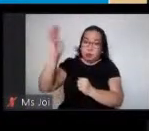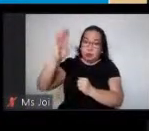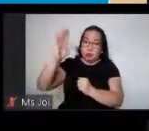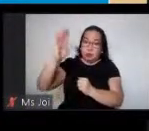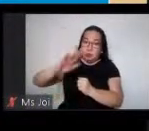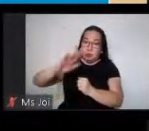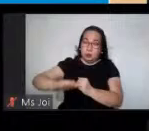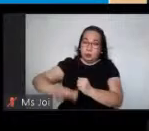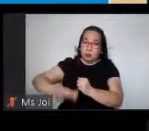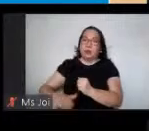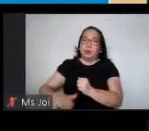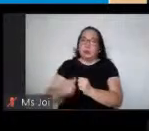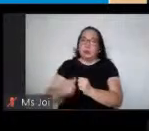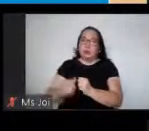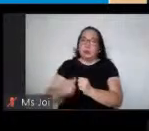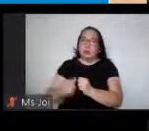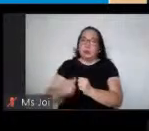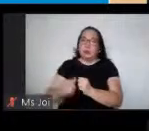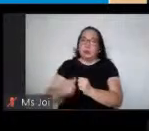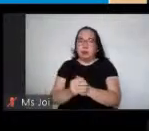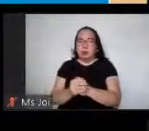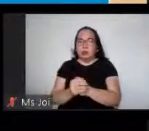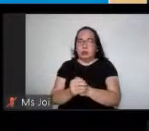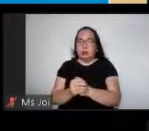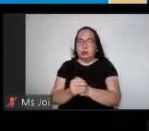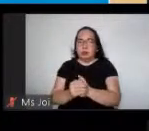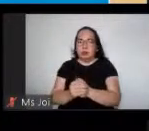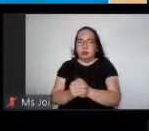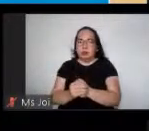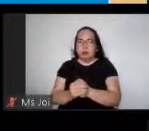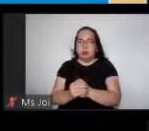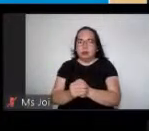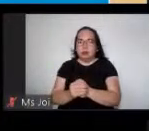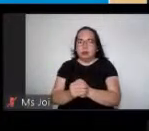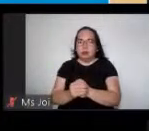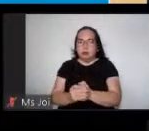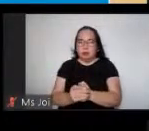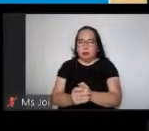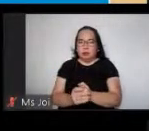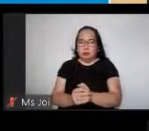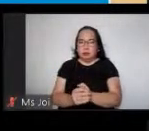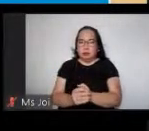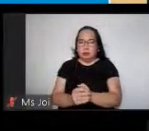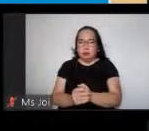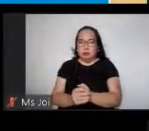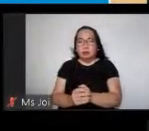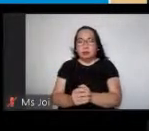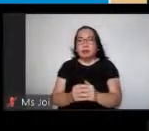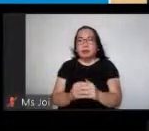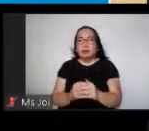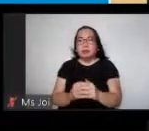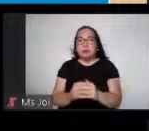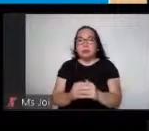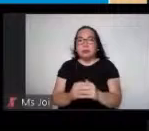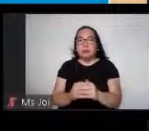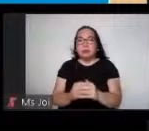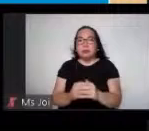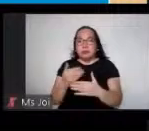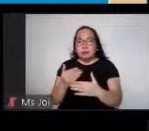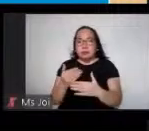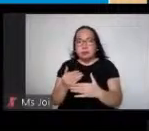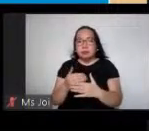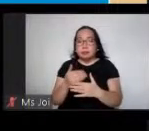a pair of gloves to prevent coronavirus? Totoo yan. The best way